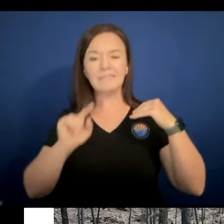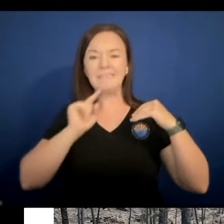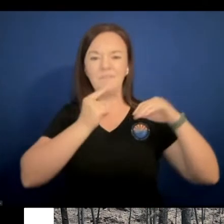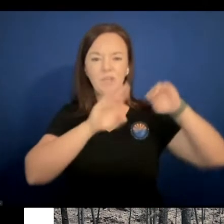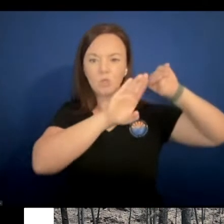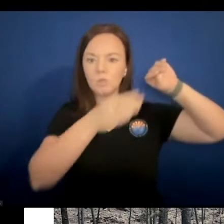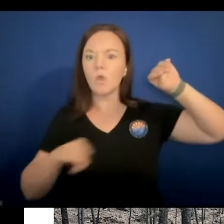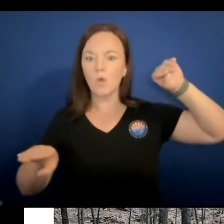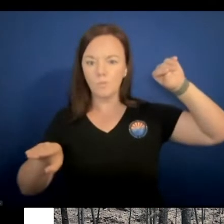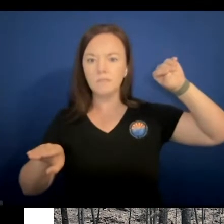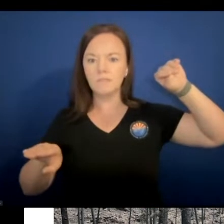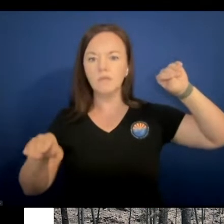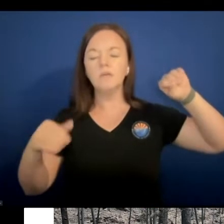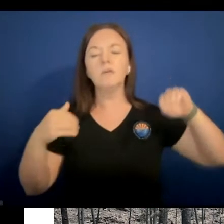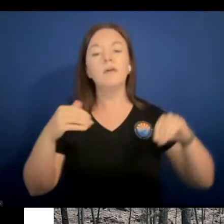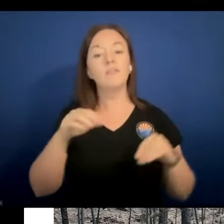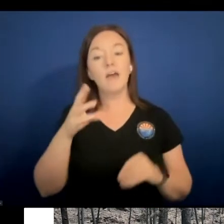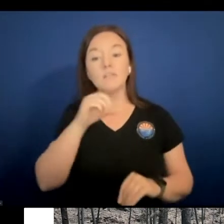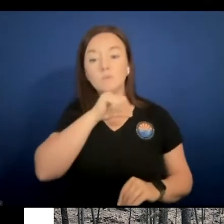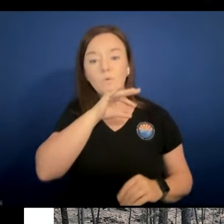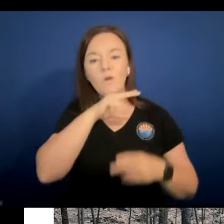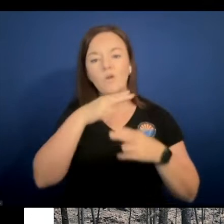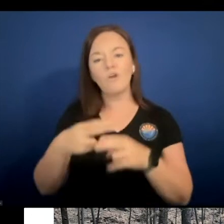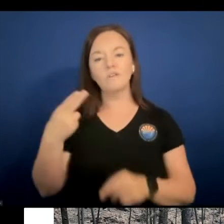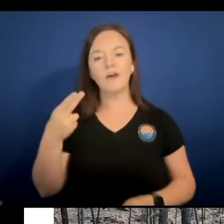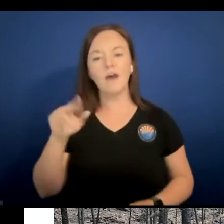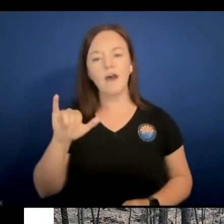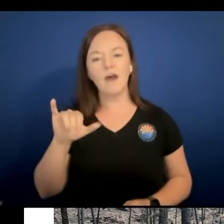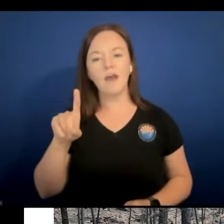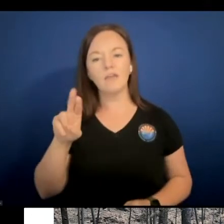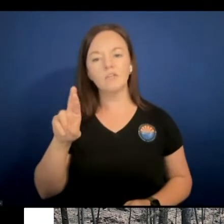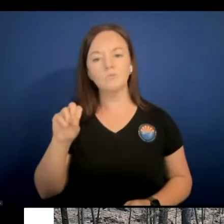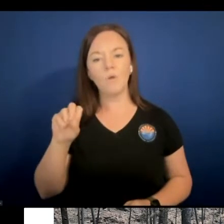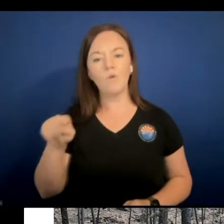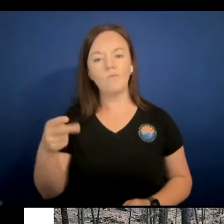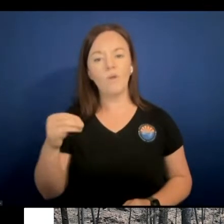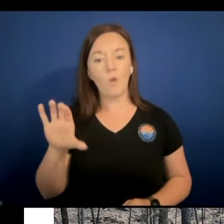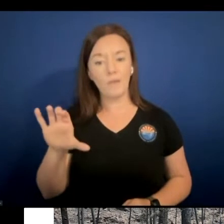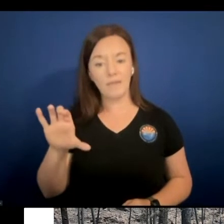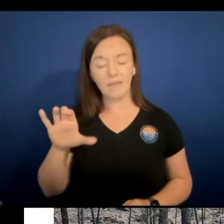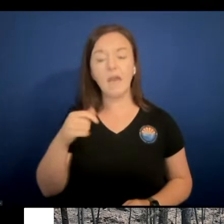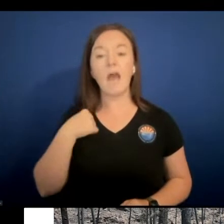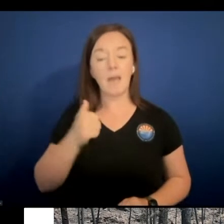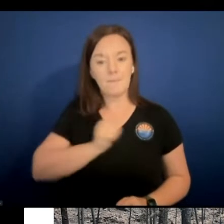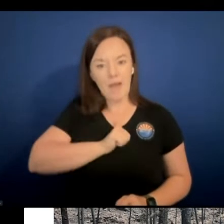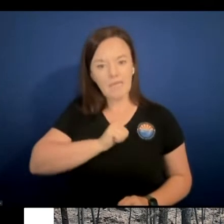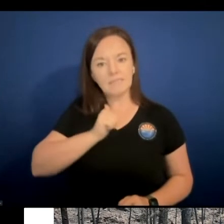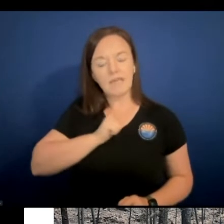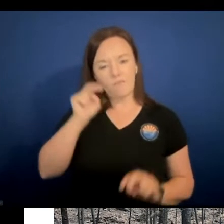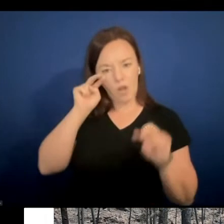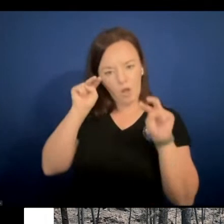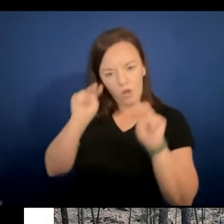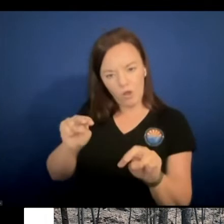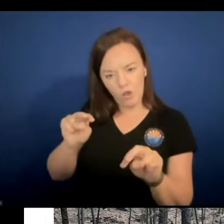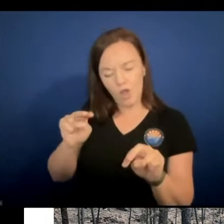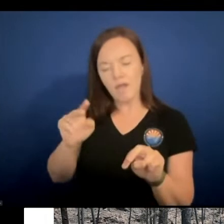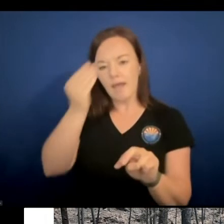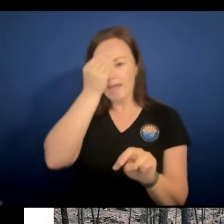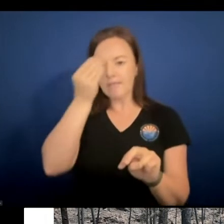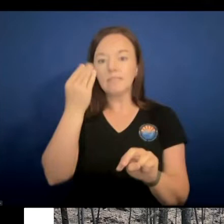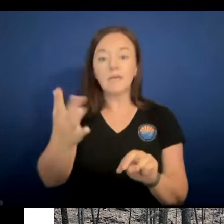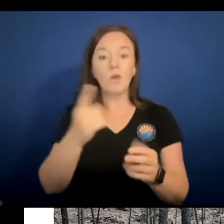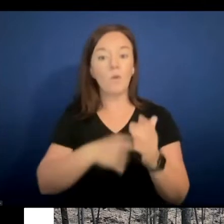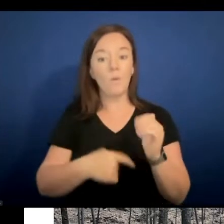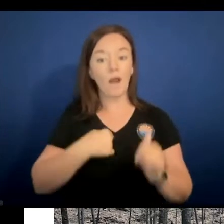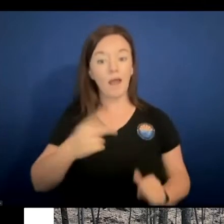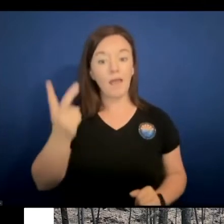have hydrophobic soil. I have put my eyes on it, looked at it, and I can share what I've seen over the